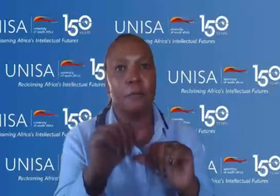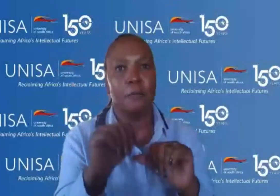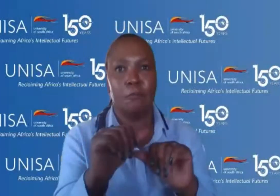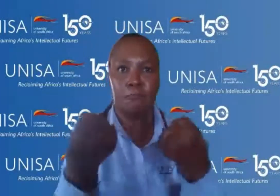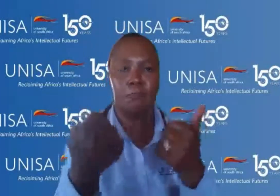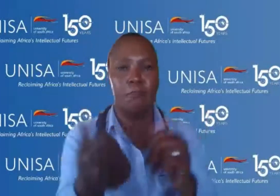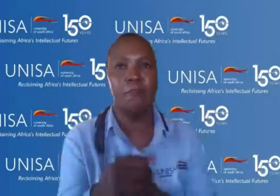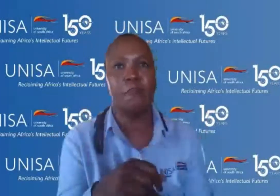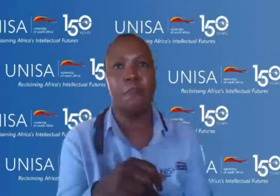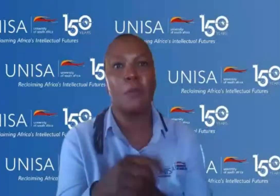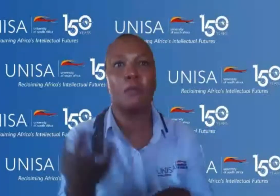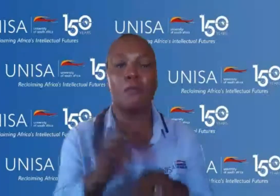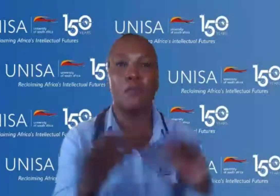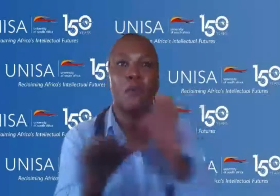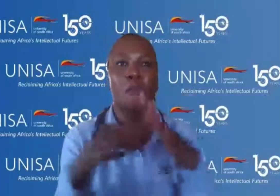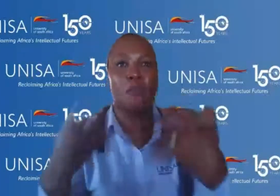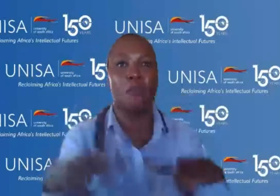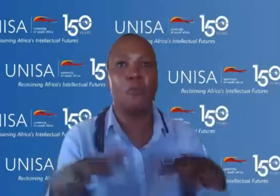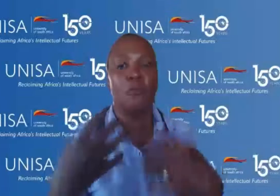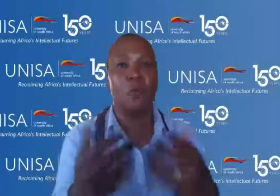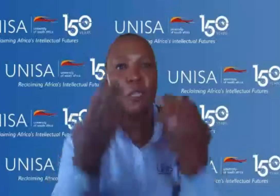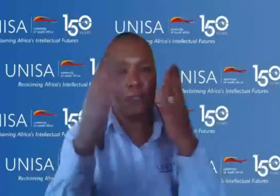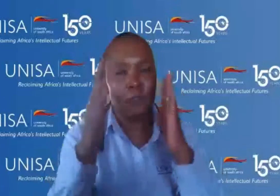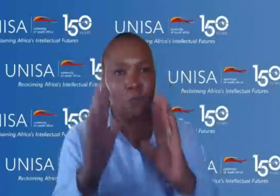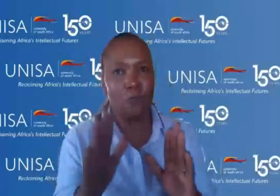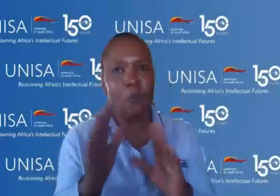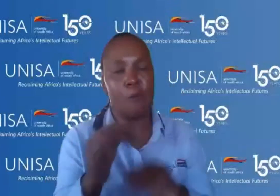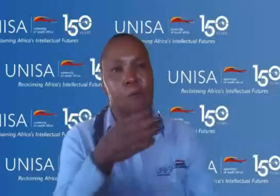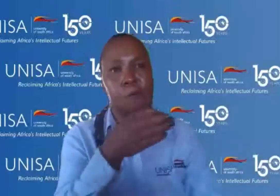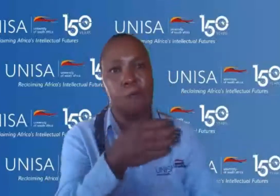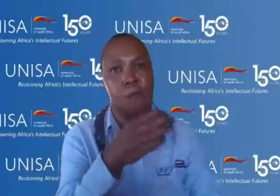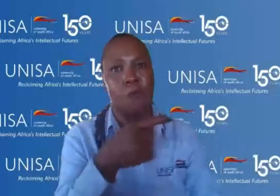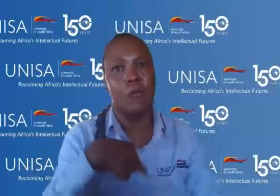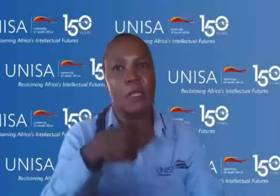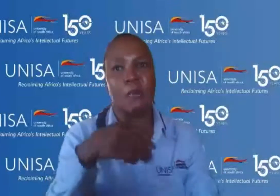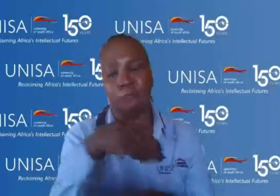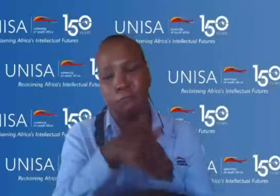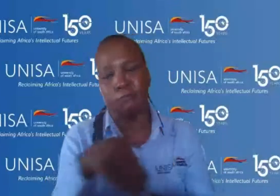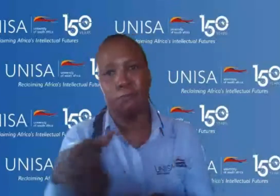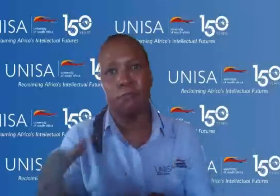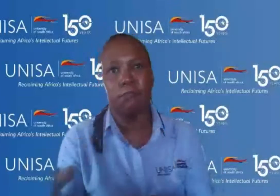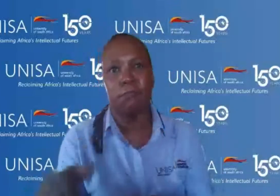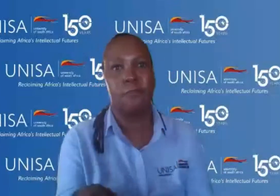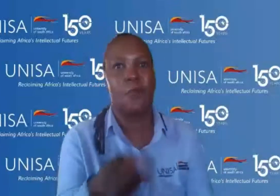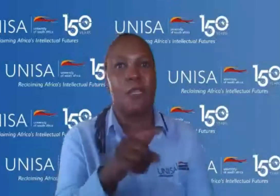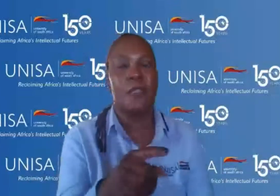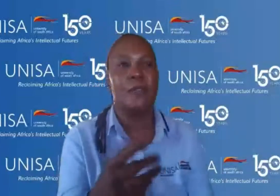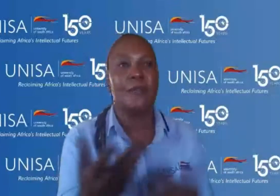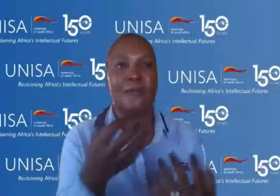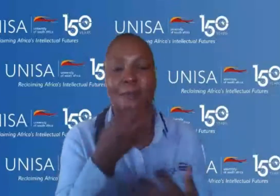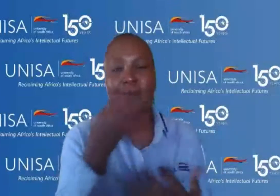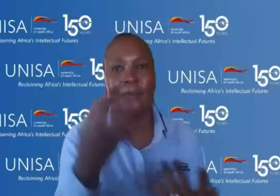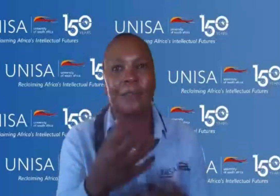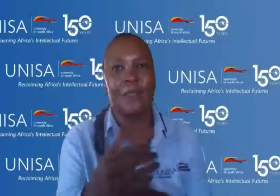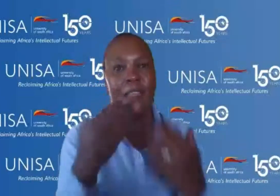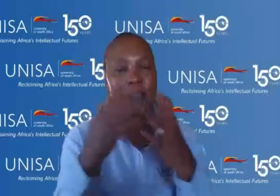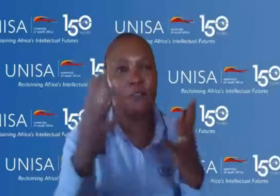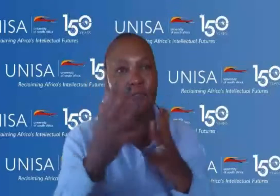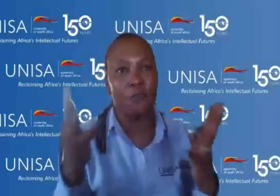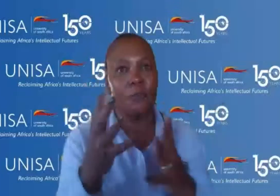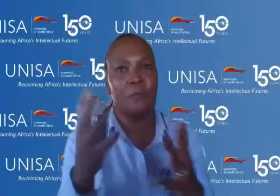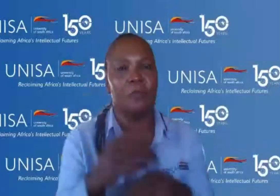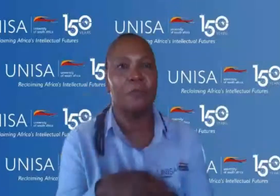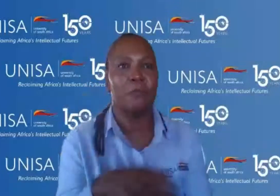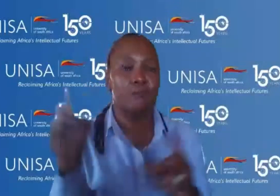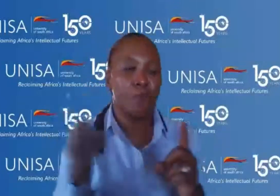most importantly, the students that have stayed with us on this platform. Colleagues, thank you so much. We're indebted. We're looking forward